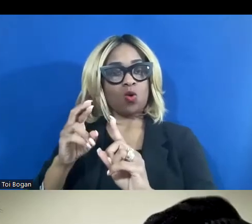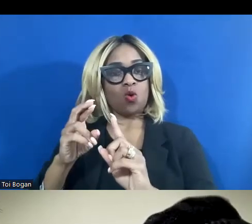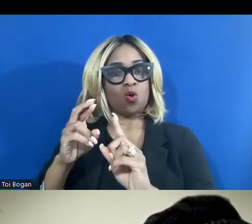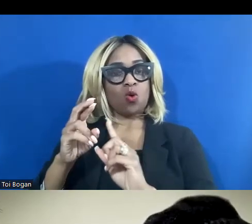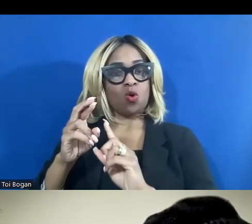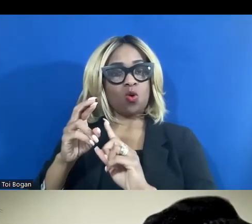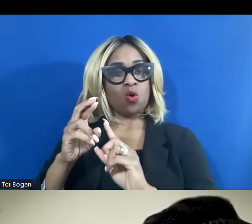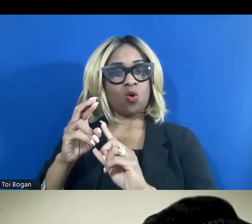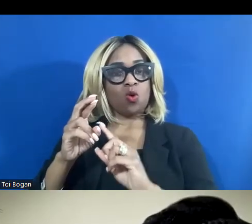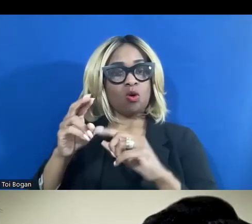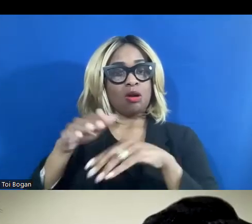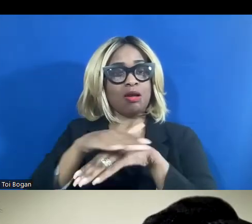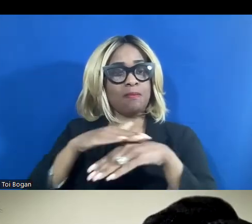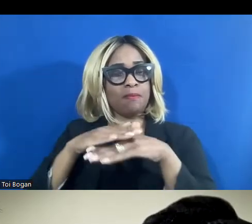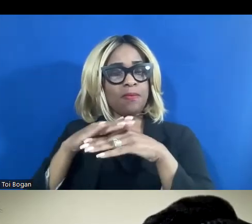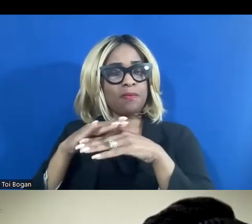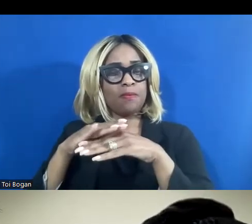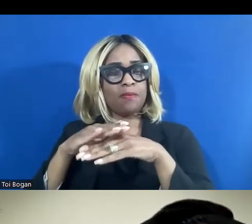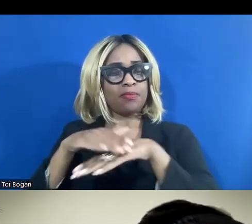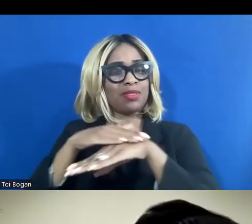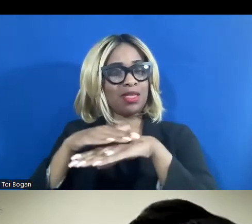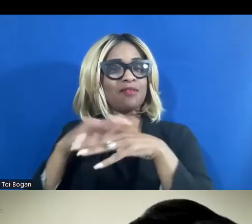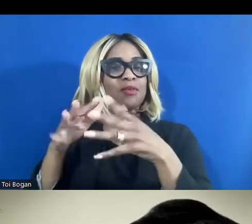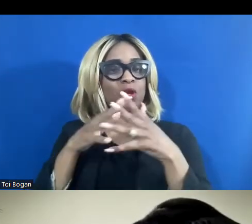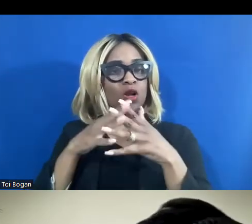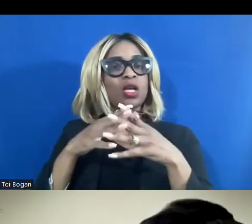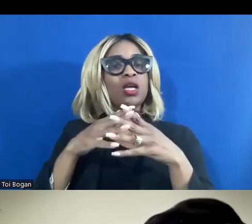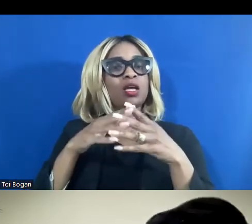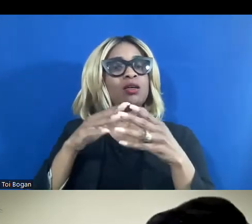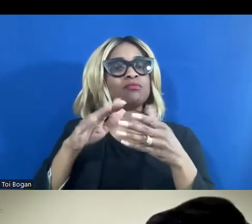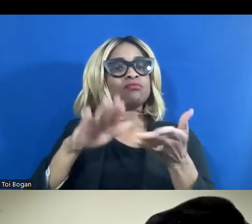their maternal mortality rate compared to that